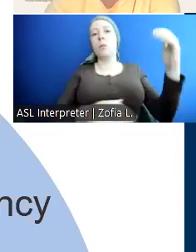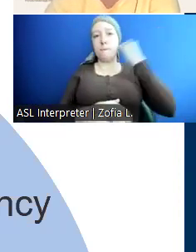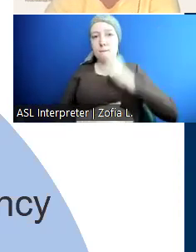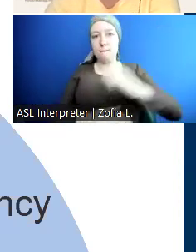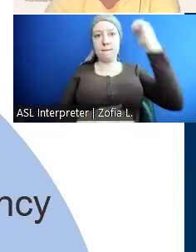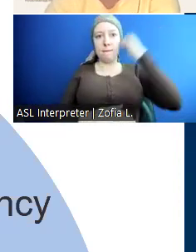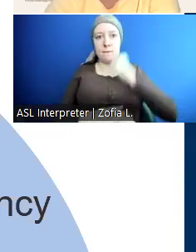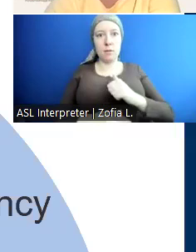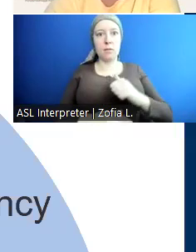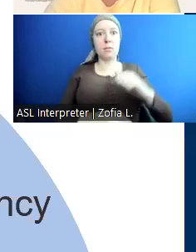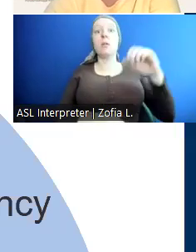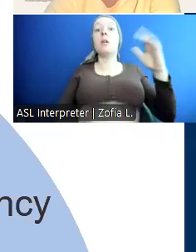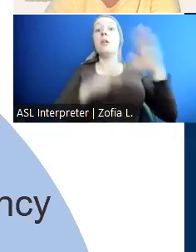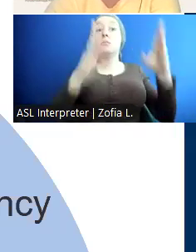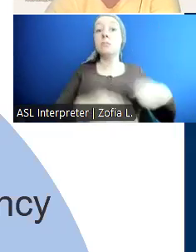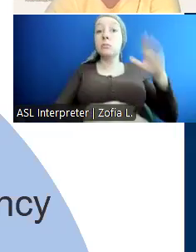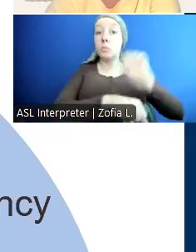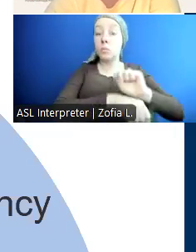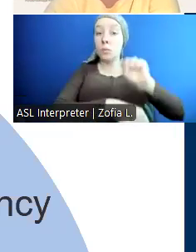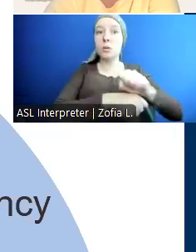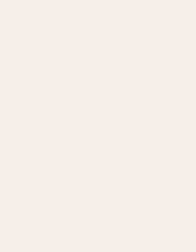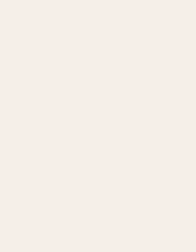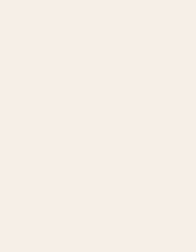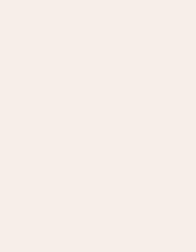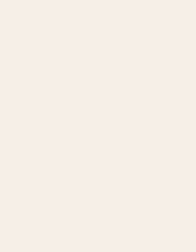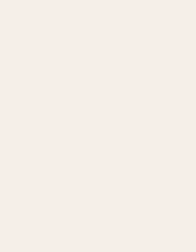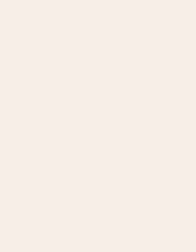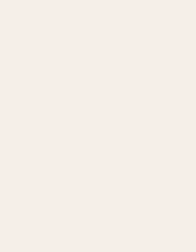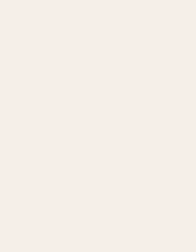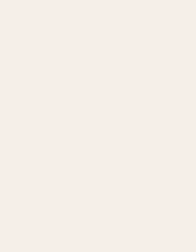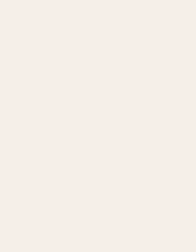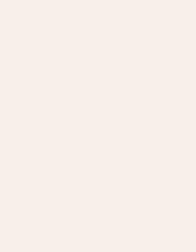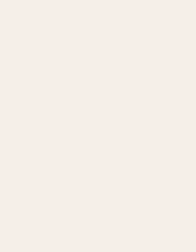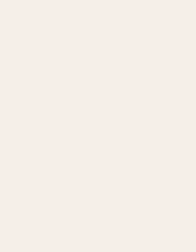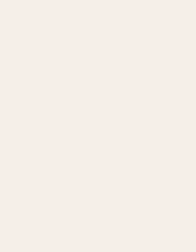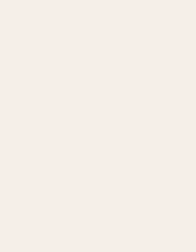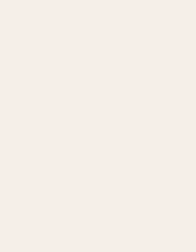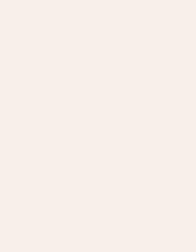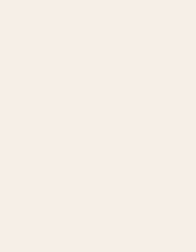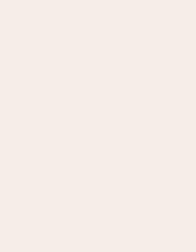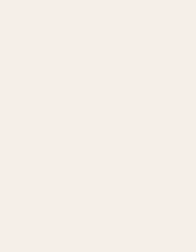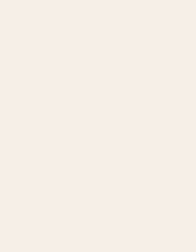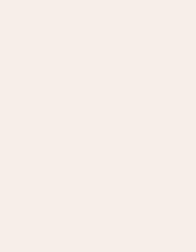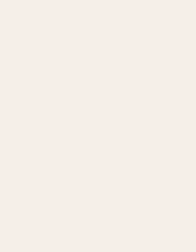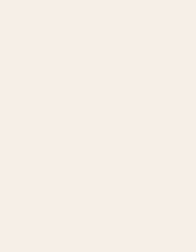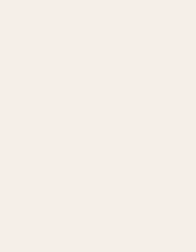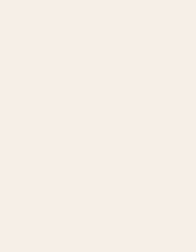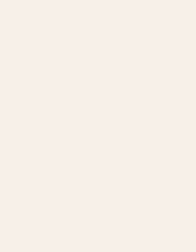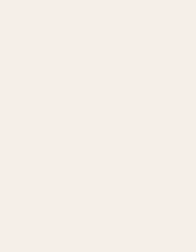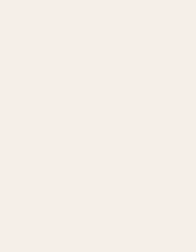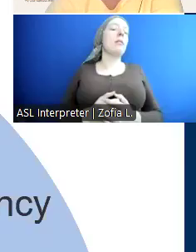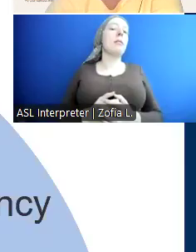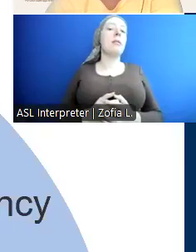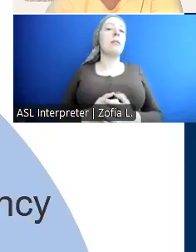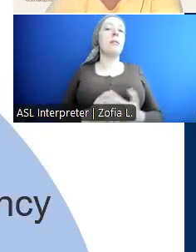There's domestic work, watching children. They're not allowed to rest. They're not giving any sort of compensation, and you